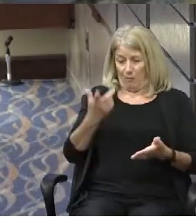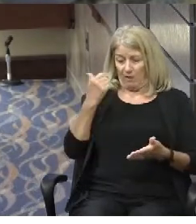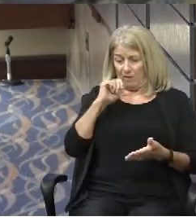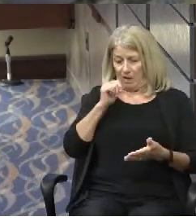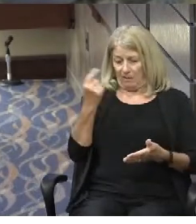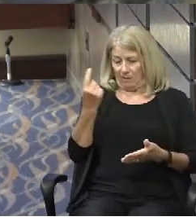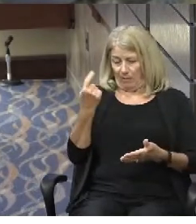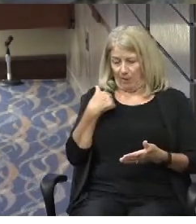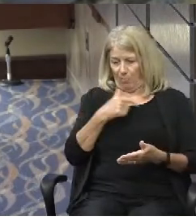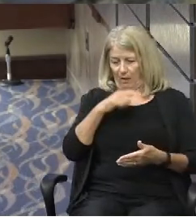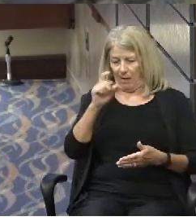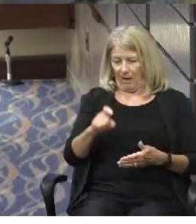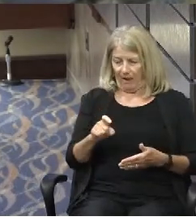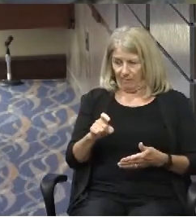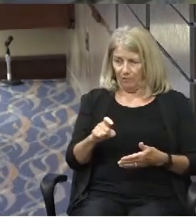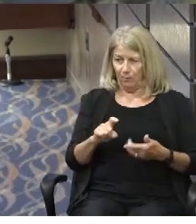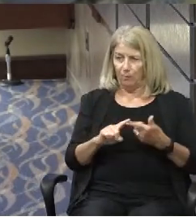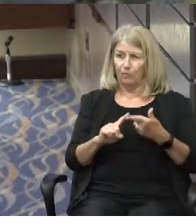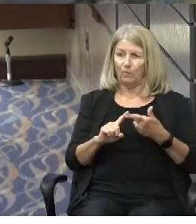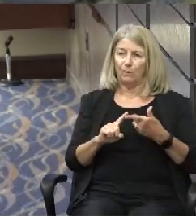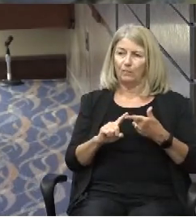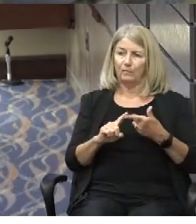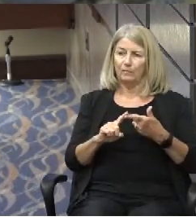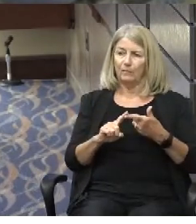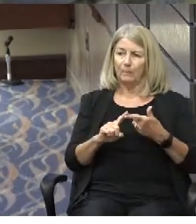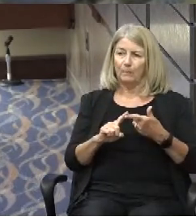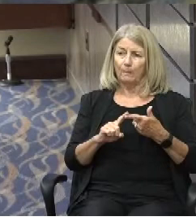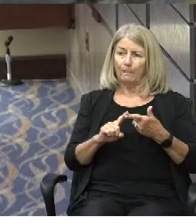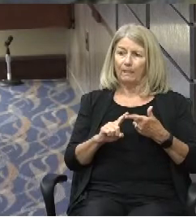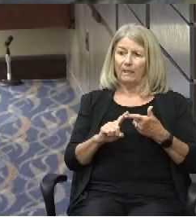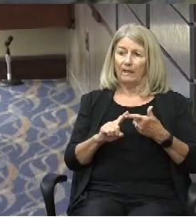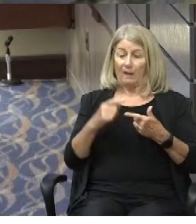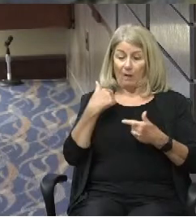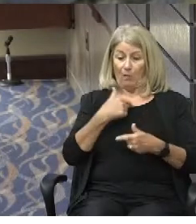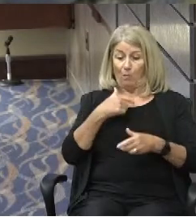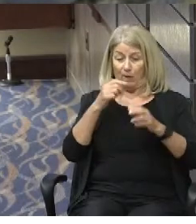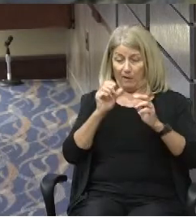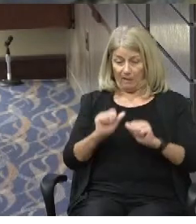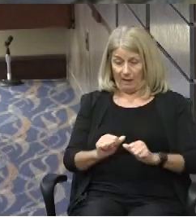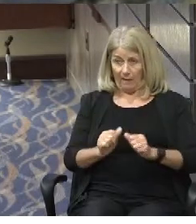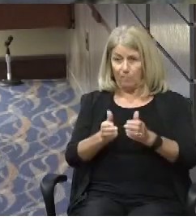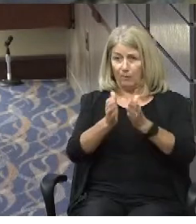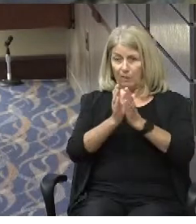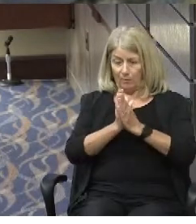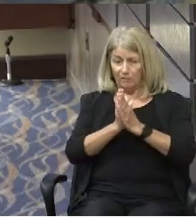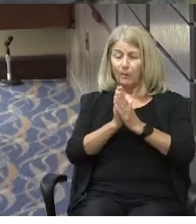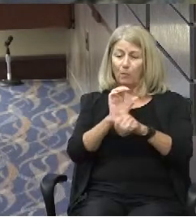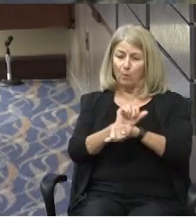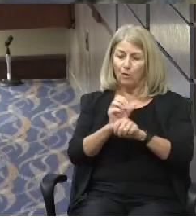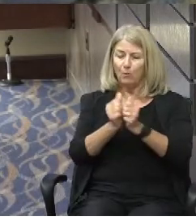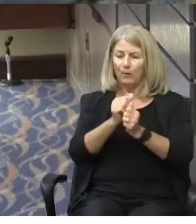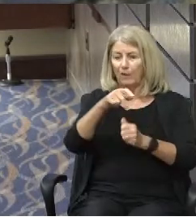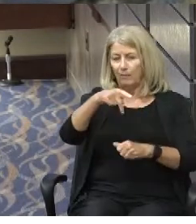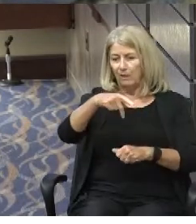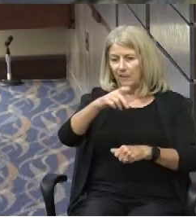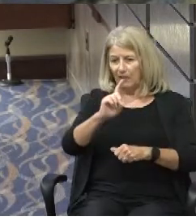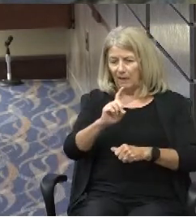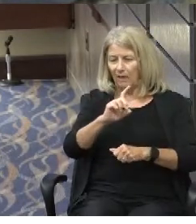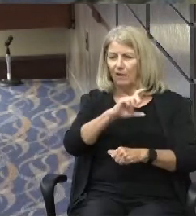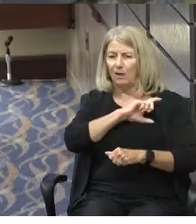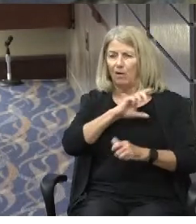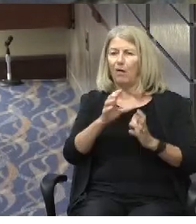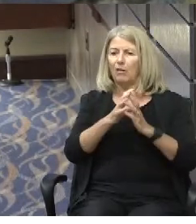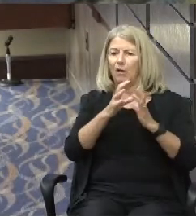have control over. I mean, we can request PD. We work with PD on a lot of things, but that's really their resource